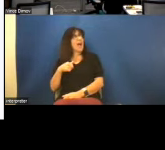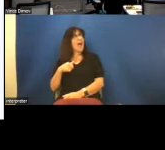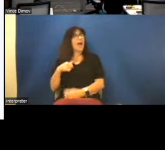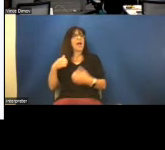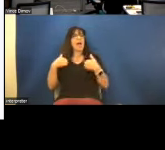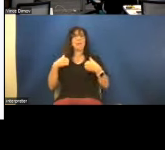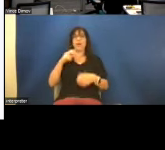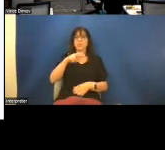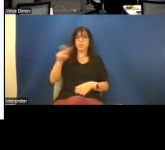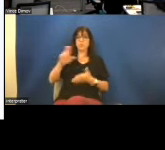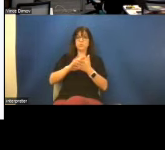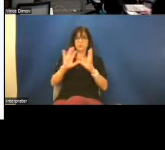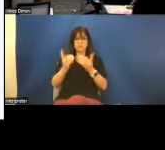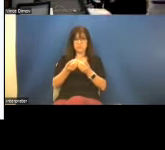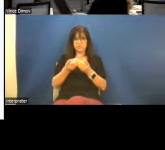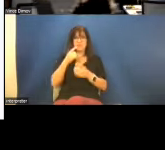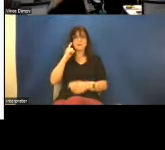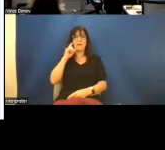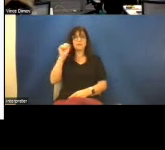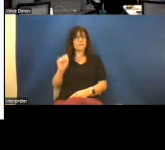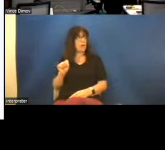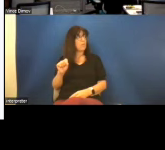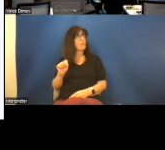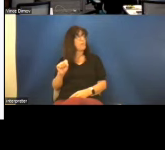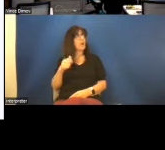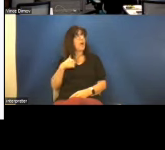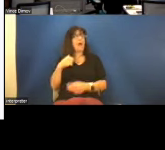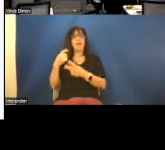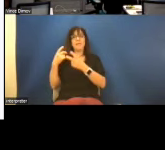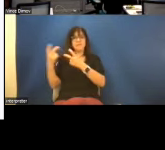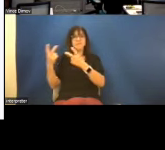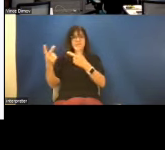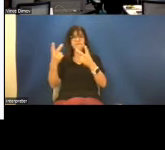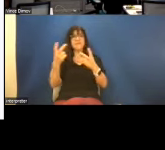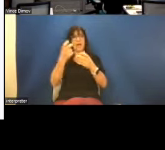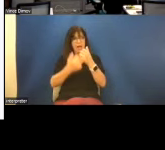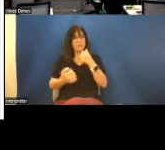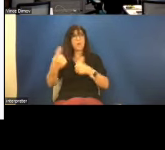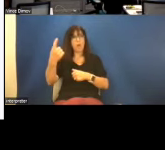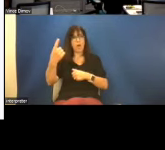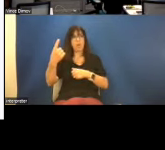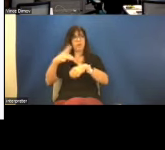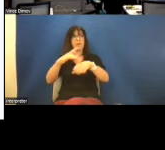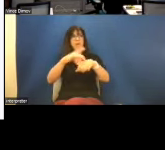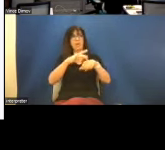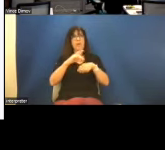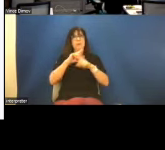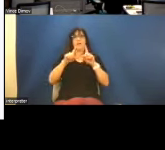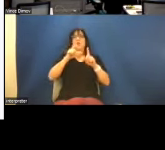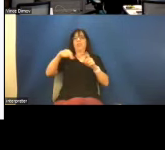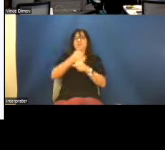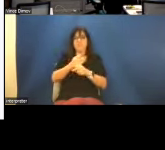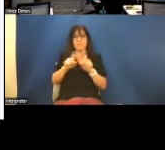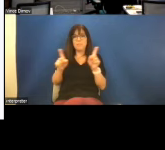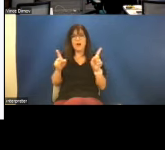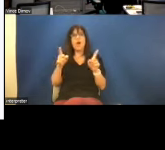we have 22 school districts in Dev South, and I visited every single one of them at one point. I have, not this year. And